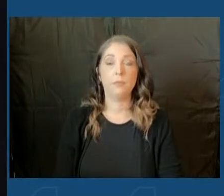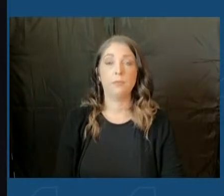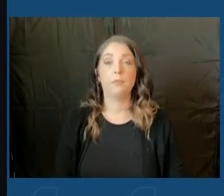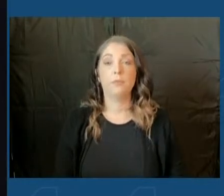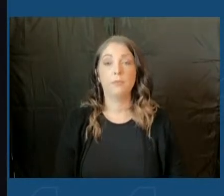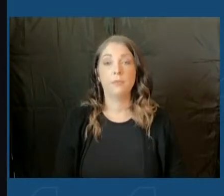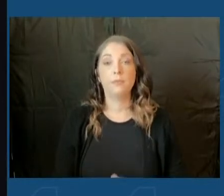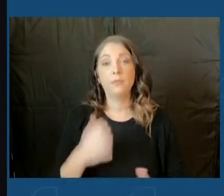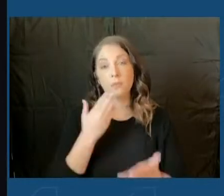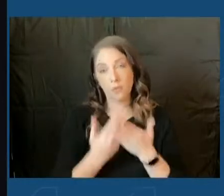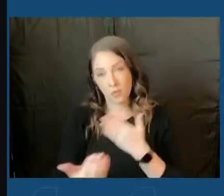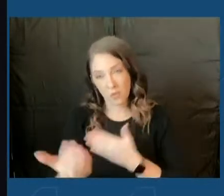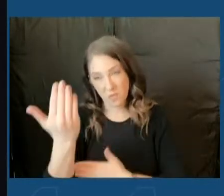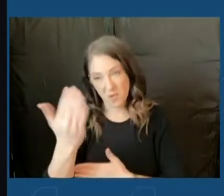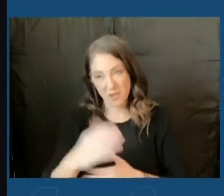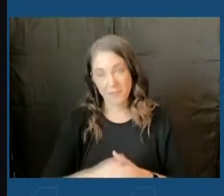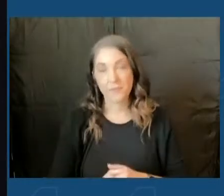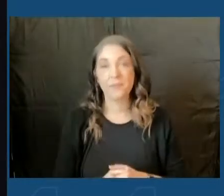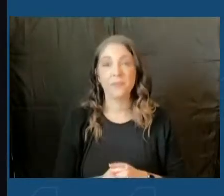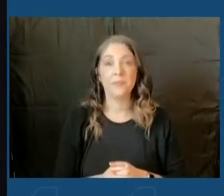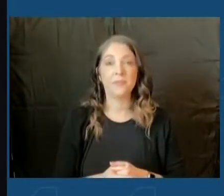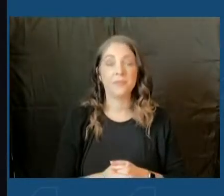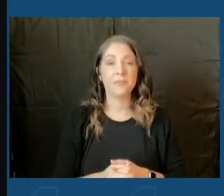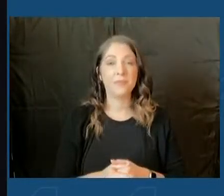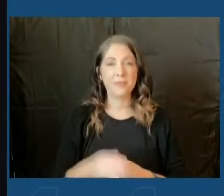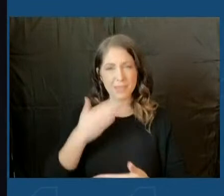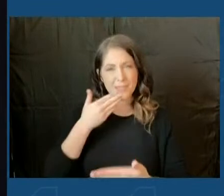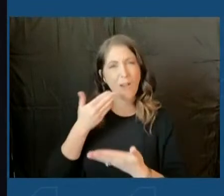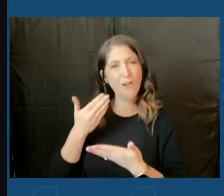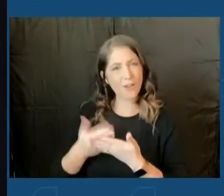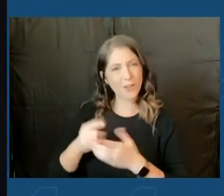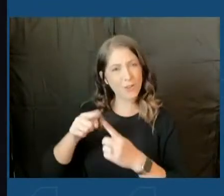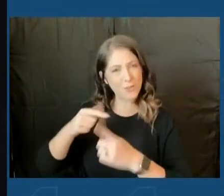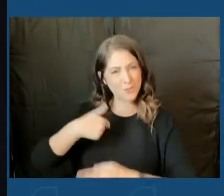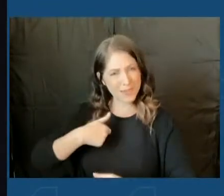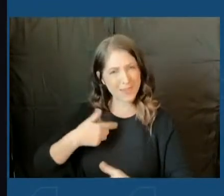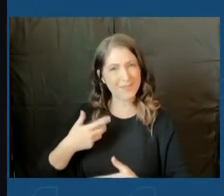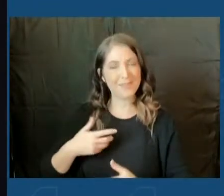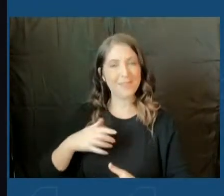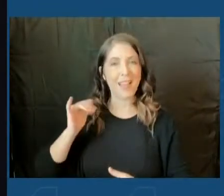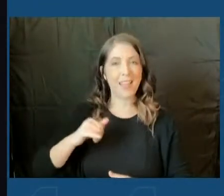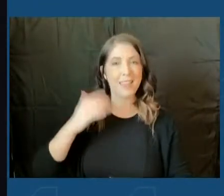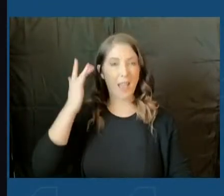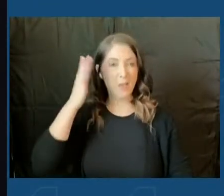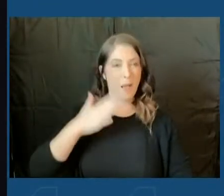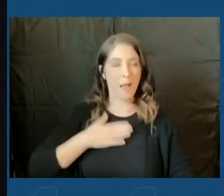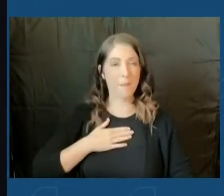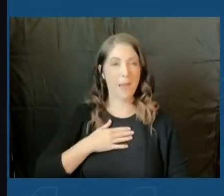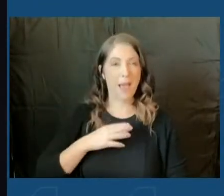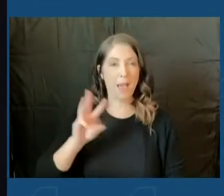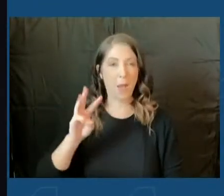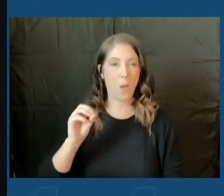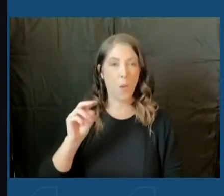Good morning. See how good he was to me? That's why he's my wonder twin. Make sure.